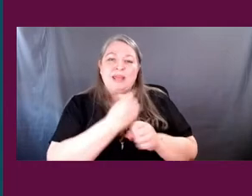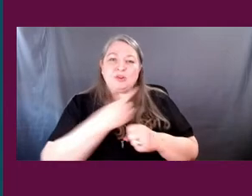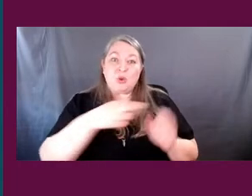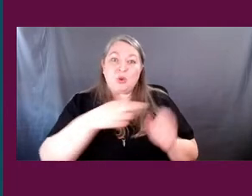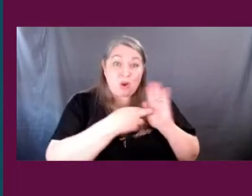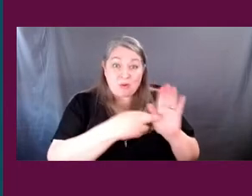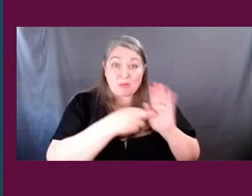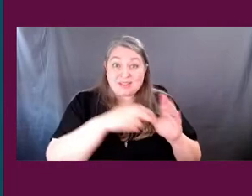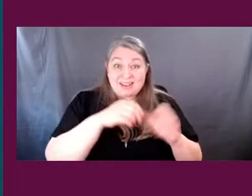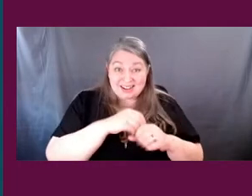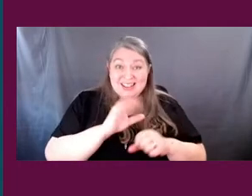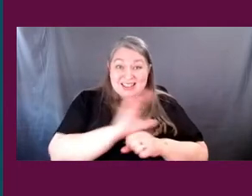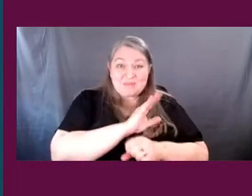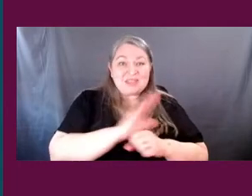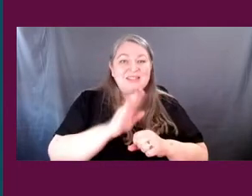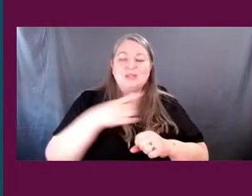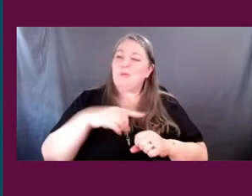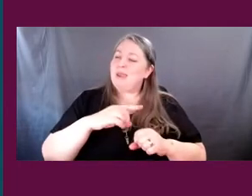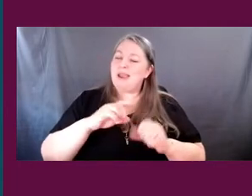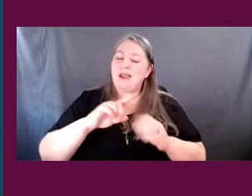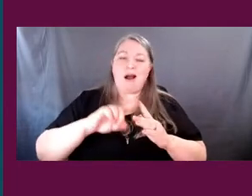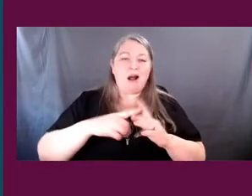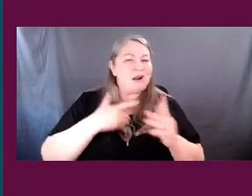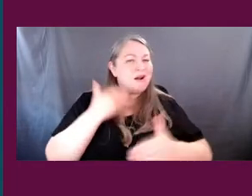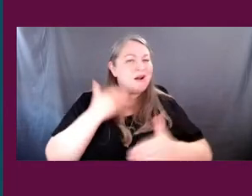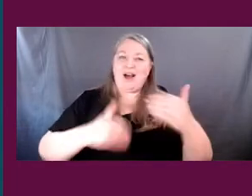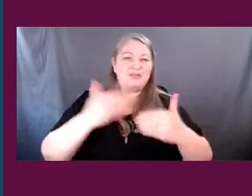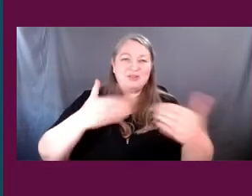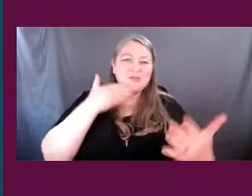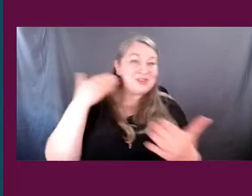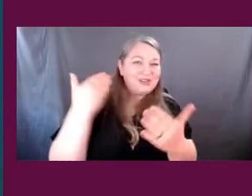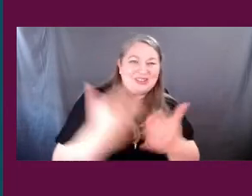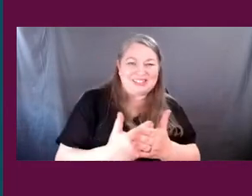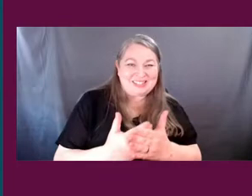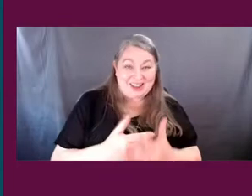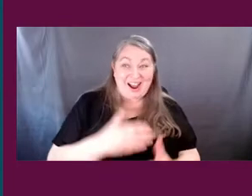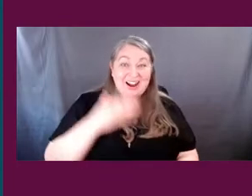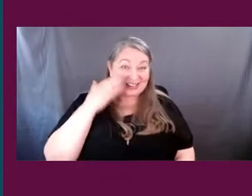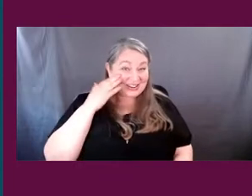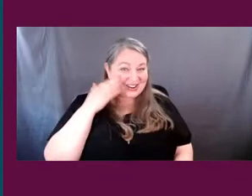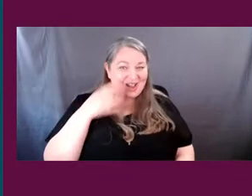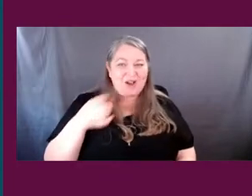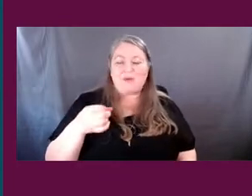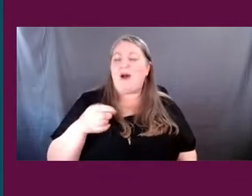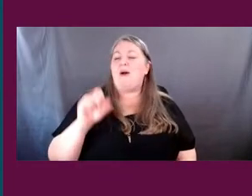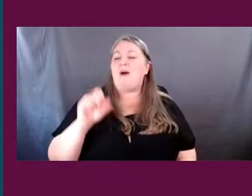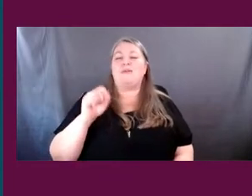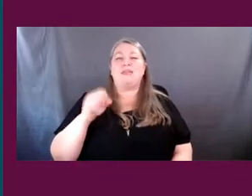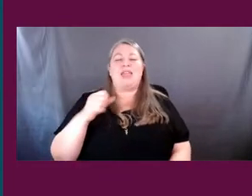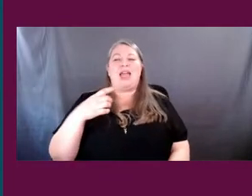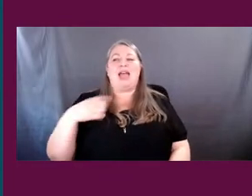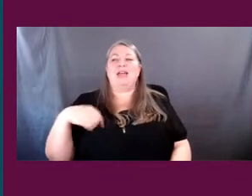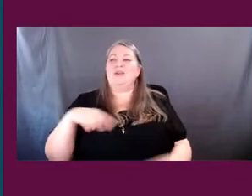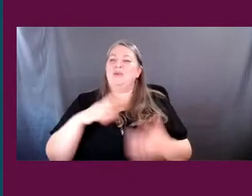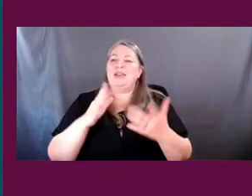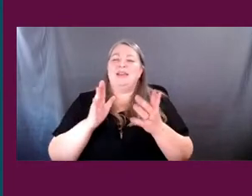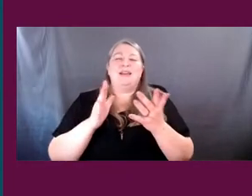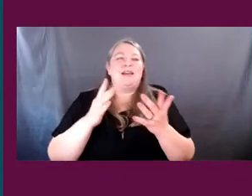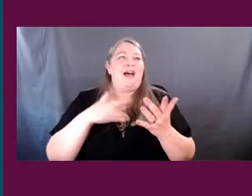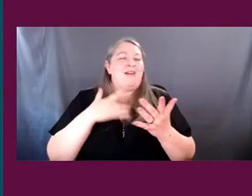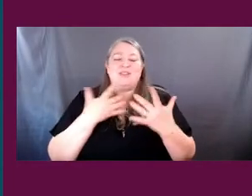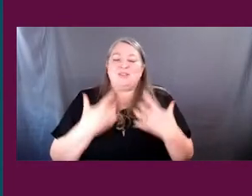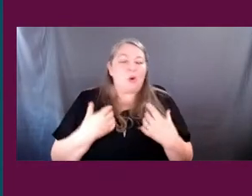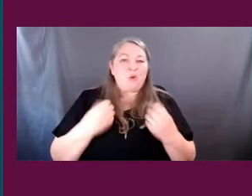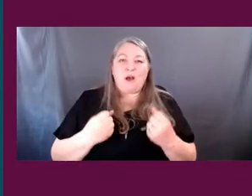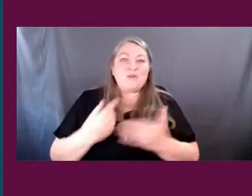definitely off to a great start, because you know we need the help. Absolutely. And we are so far off to this start. I feel so confident in what's